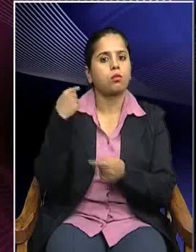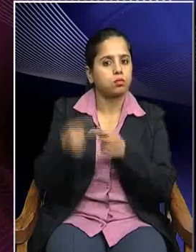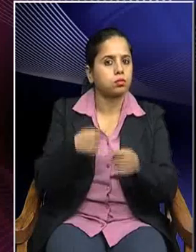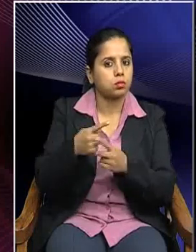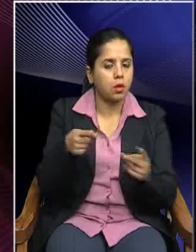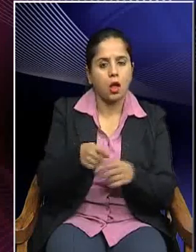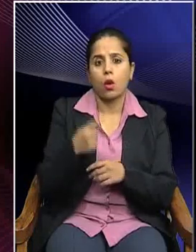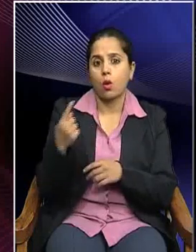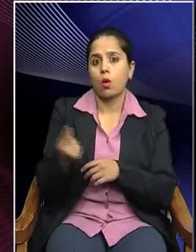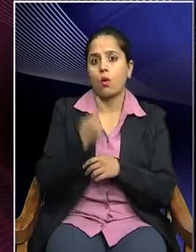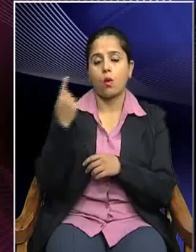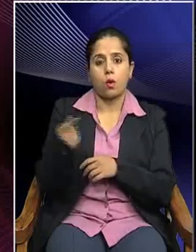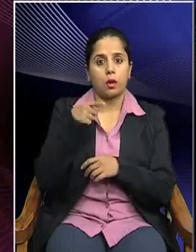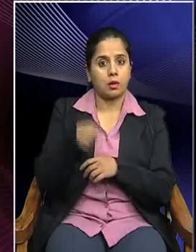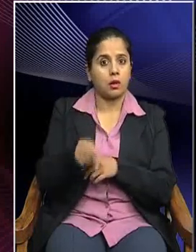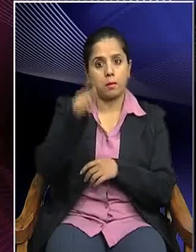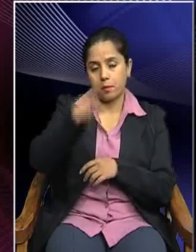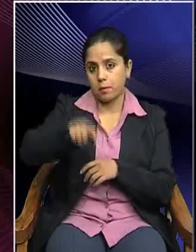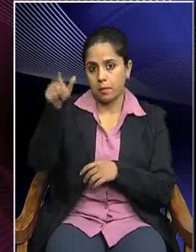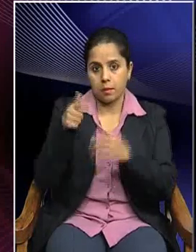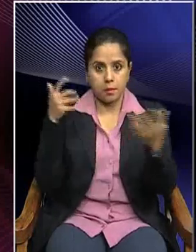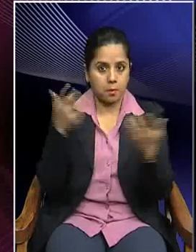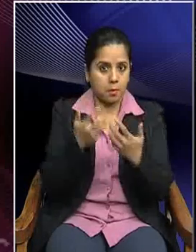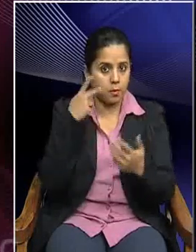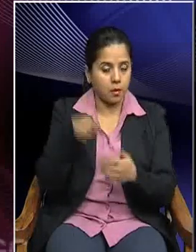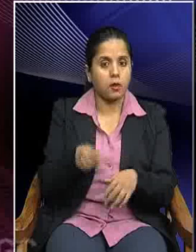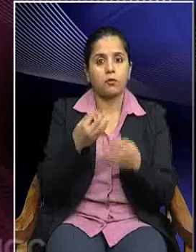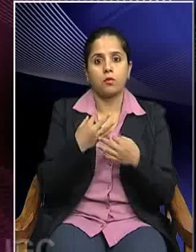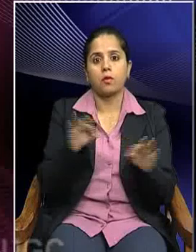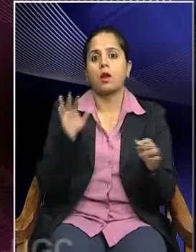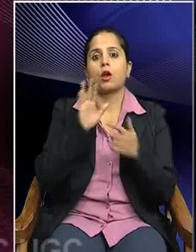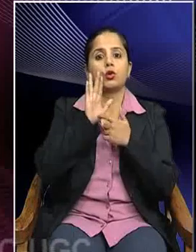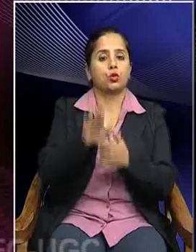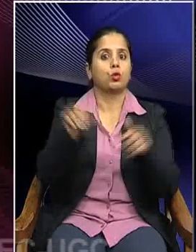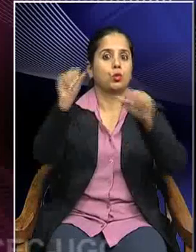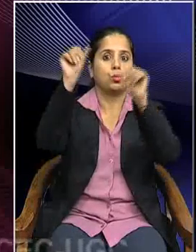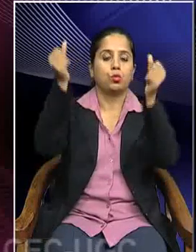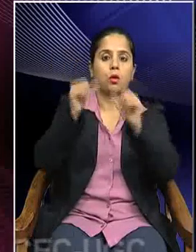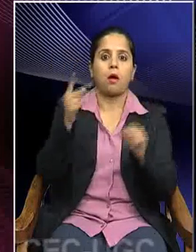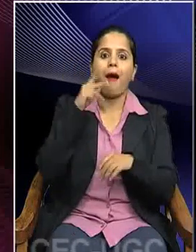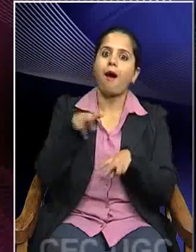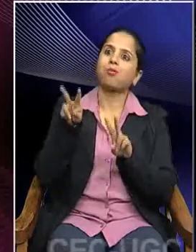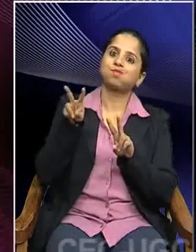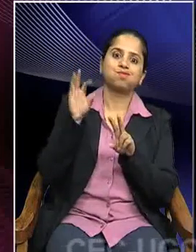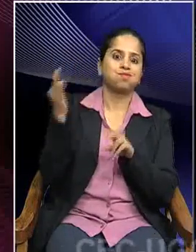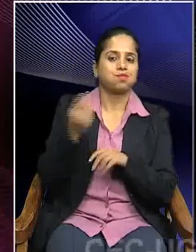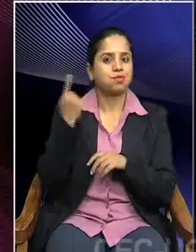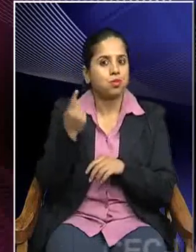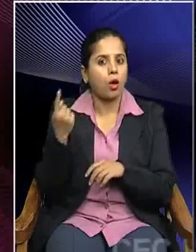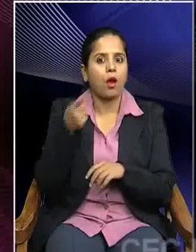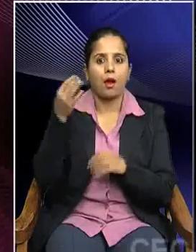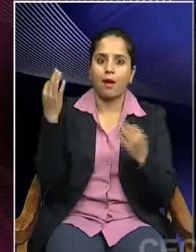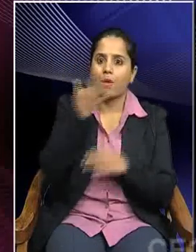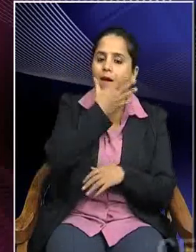not only in very individualized sense of a freestanding statue and very artistic expression,